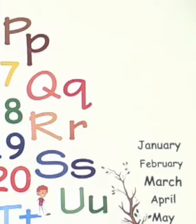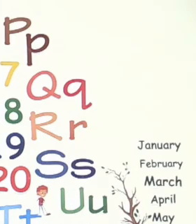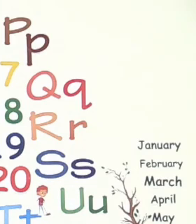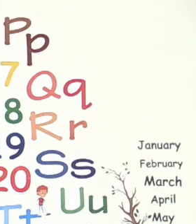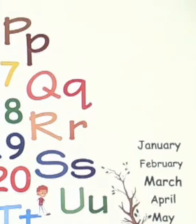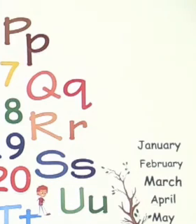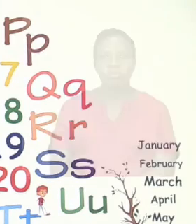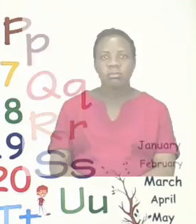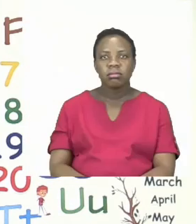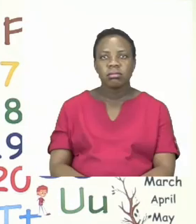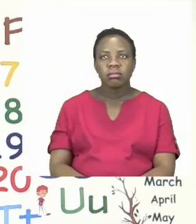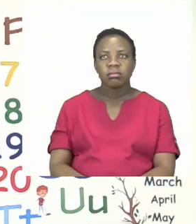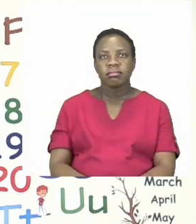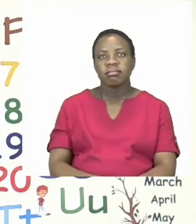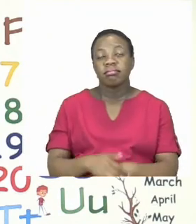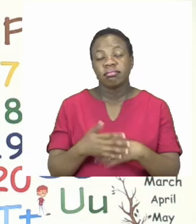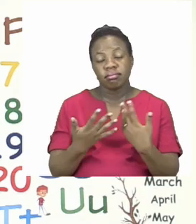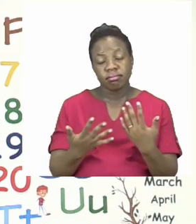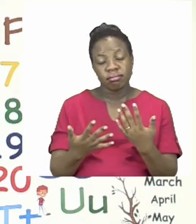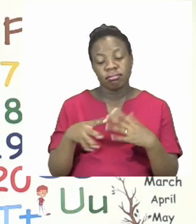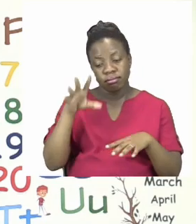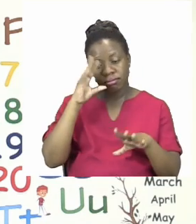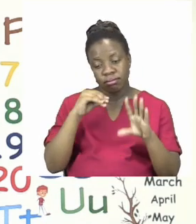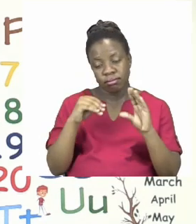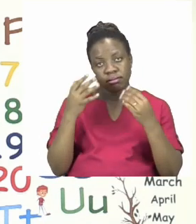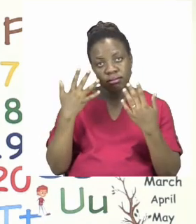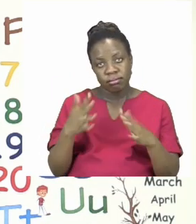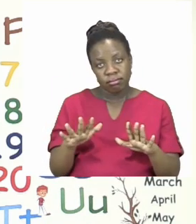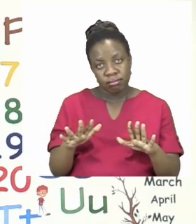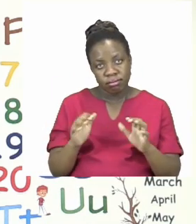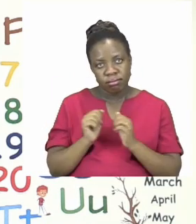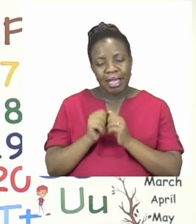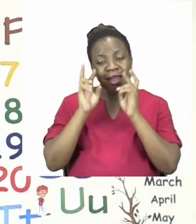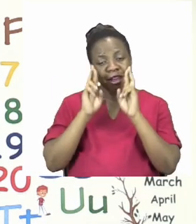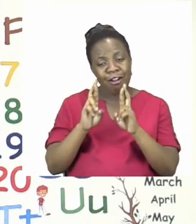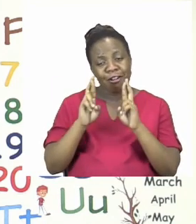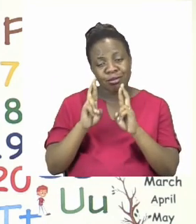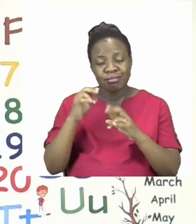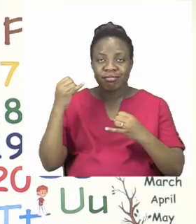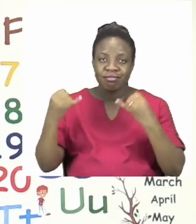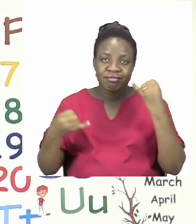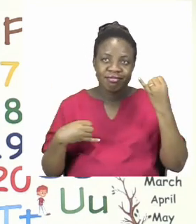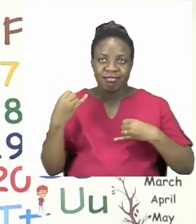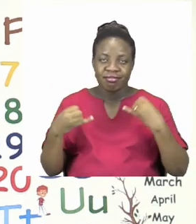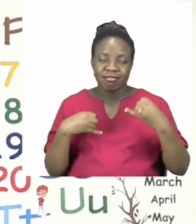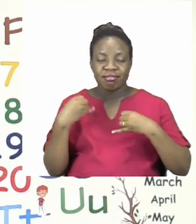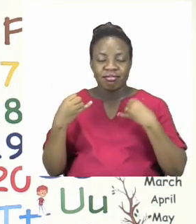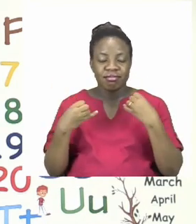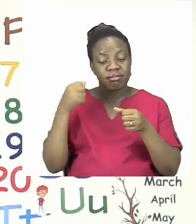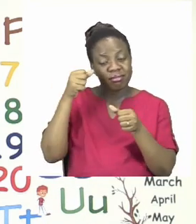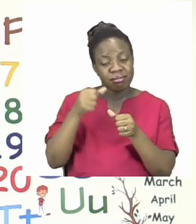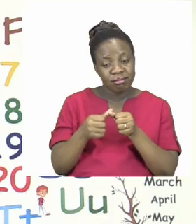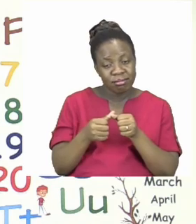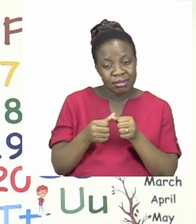Boys and girls, we have now come to the end of our lesson and I really hope you had fun. Remember, if you're not sure